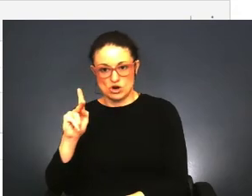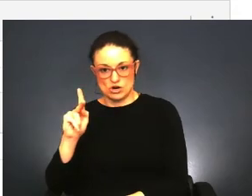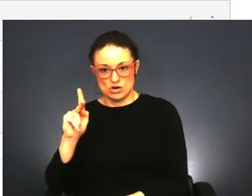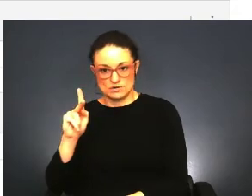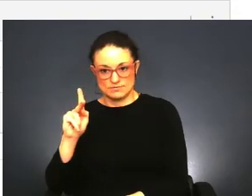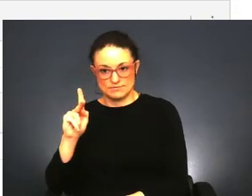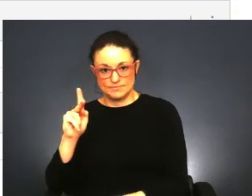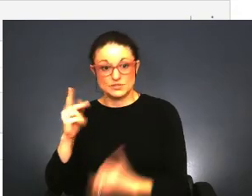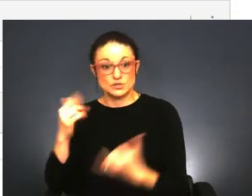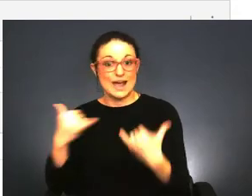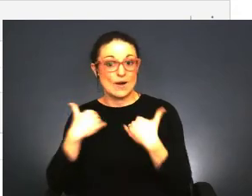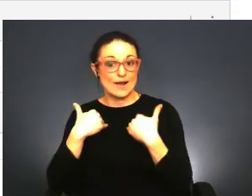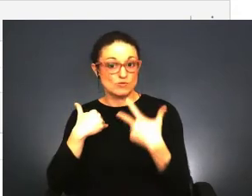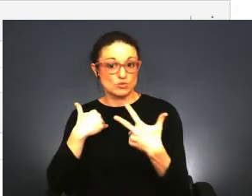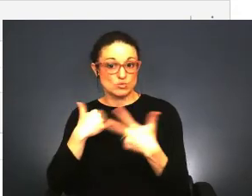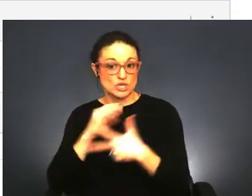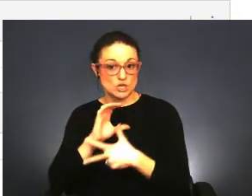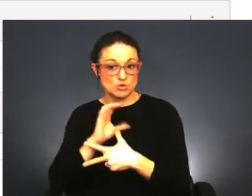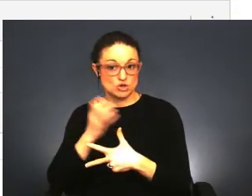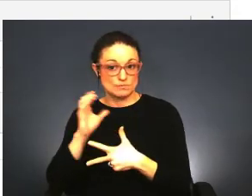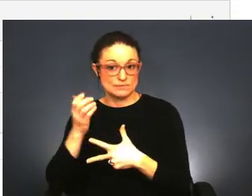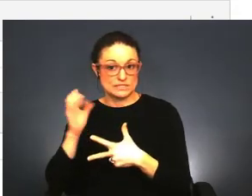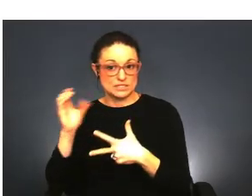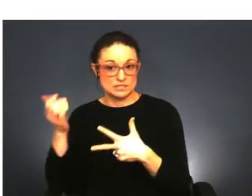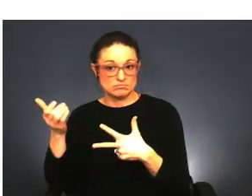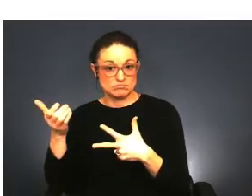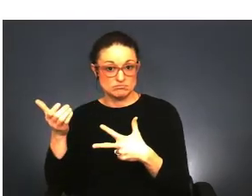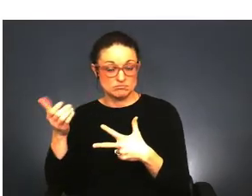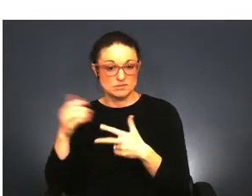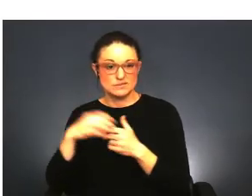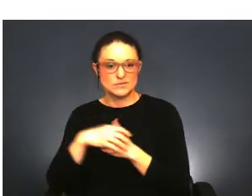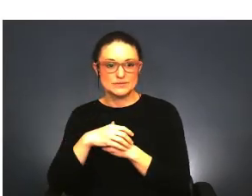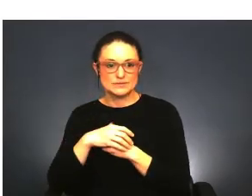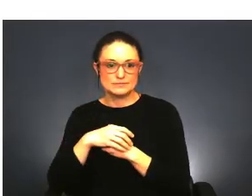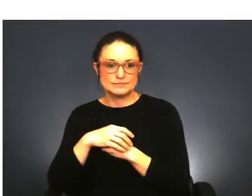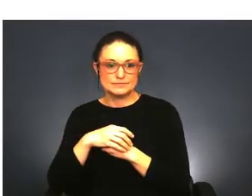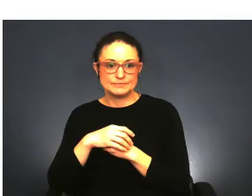3 groups. All right, so let's go look at the gradebook.